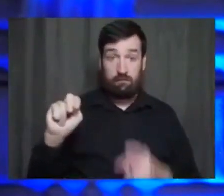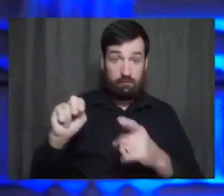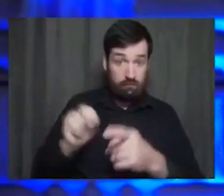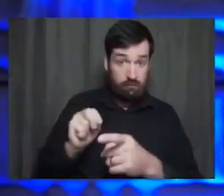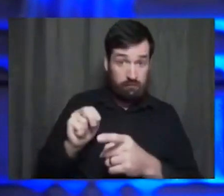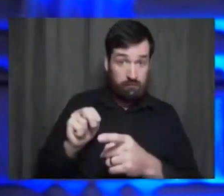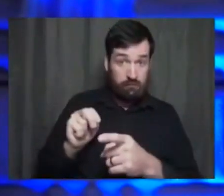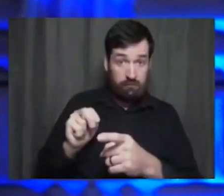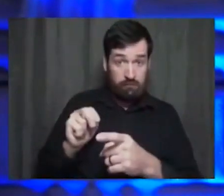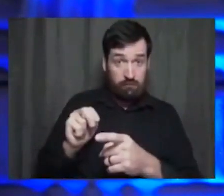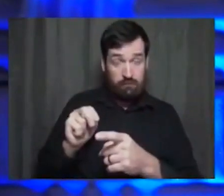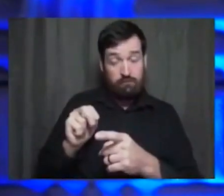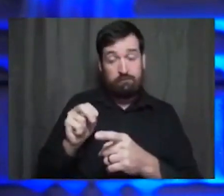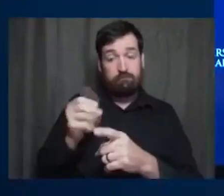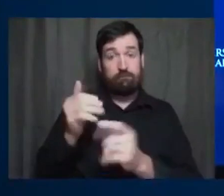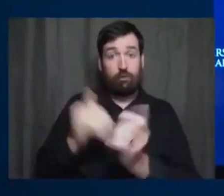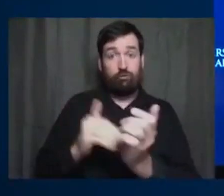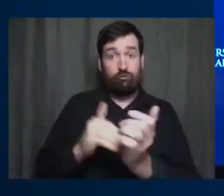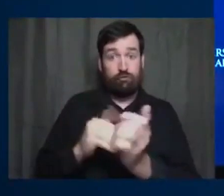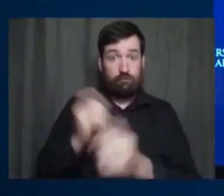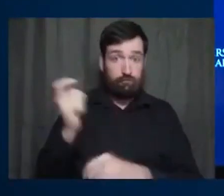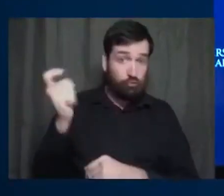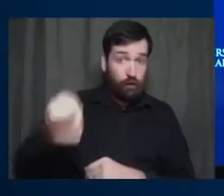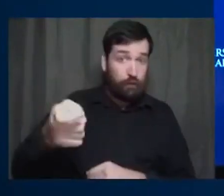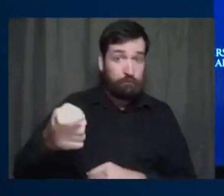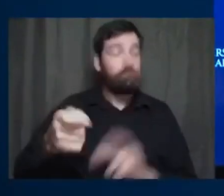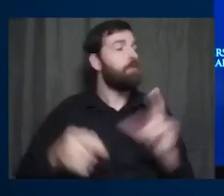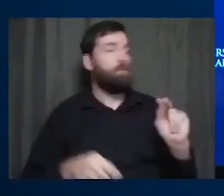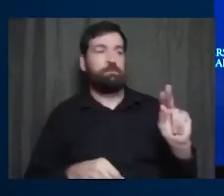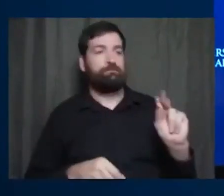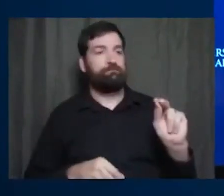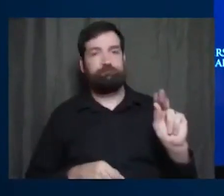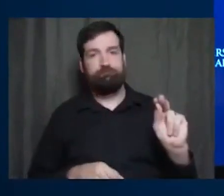do you prescribe that? No, right now we do.